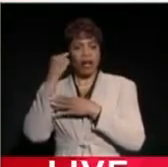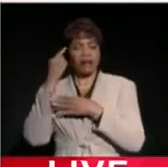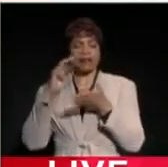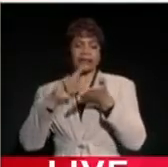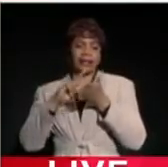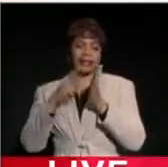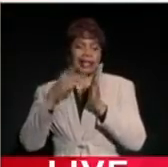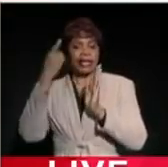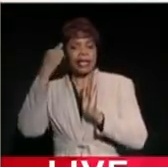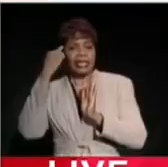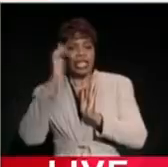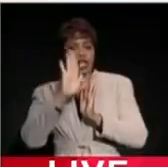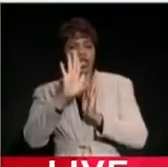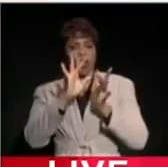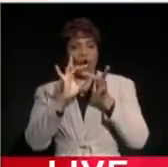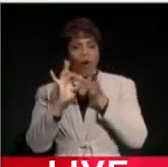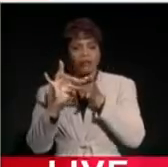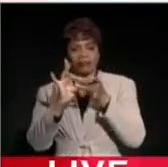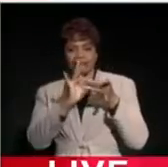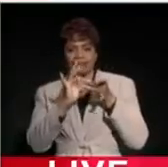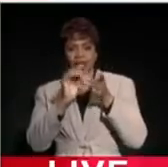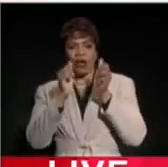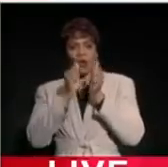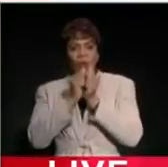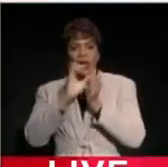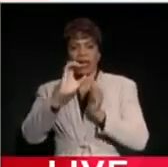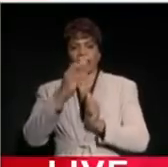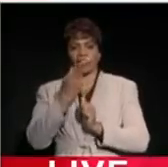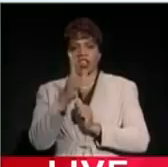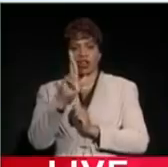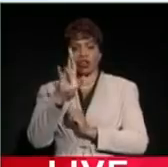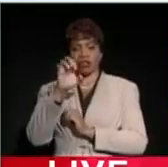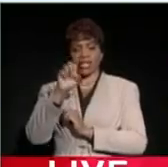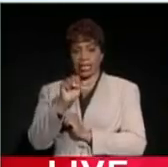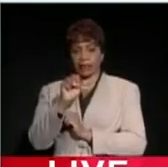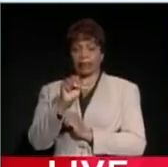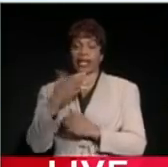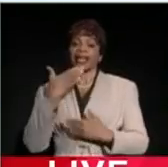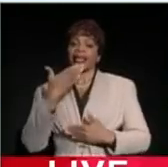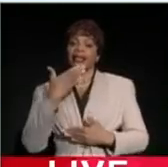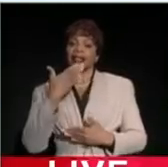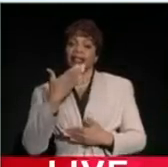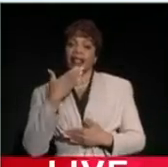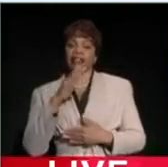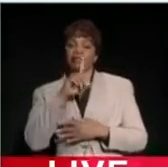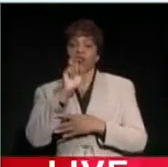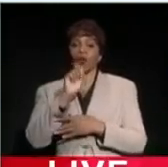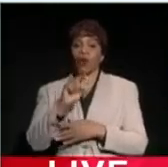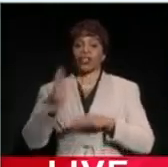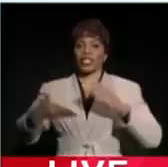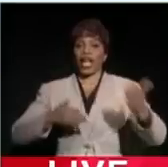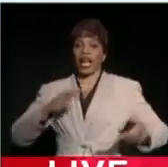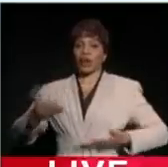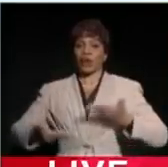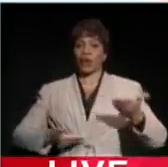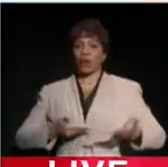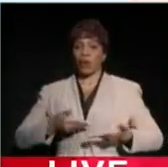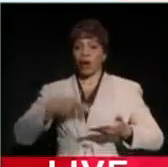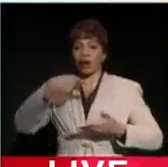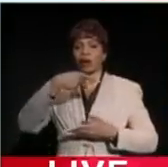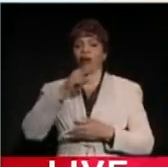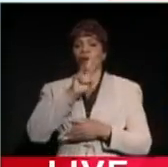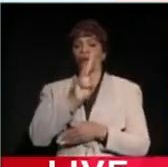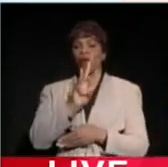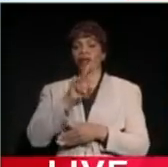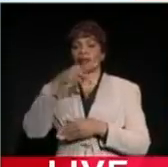your affiliation with Christie? Well, thank you for the question, and welcome, William Patterson. Thank you for having us both tonight. I want